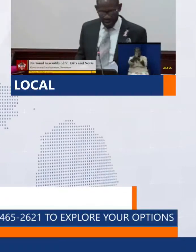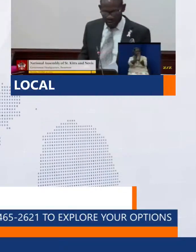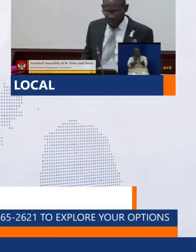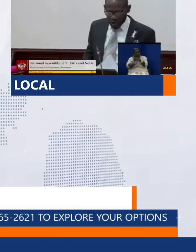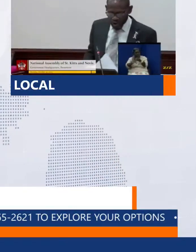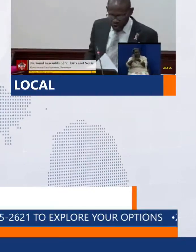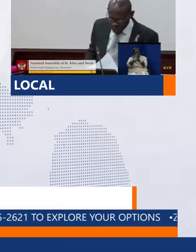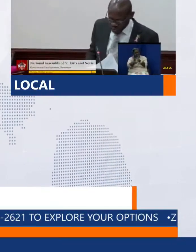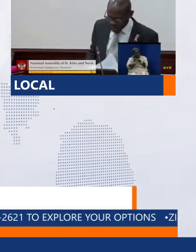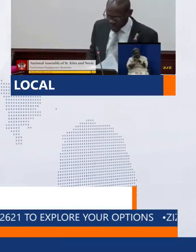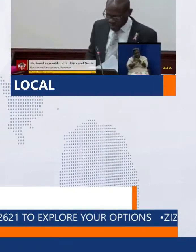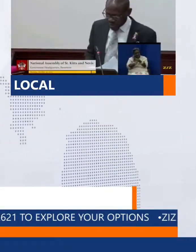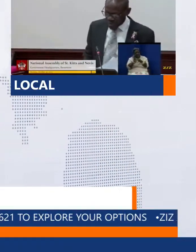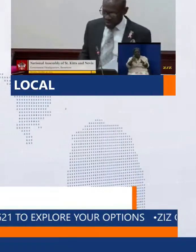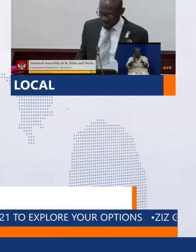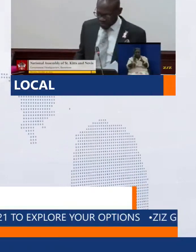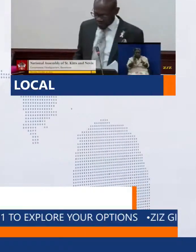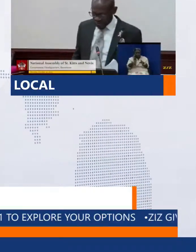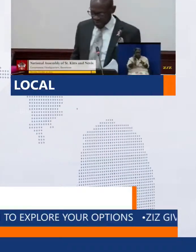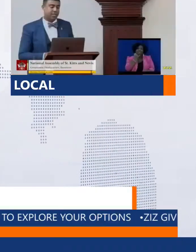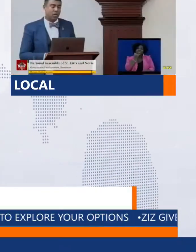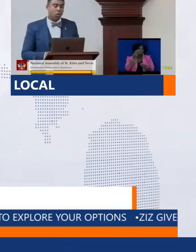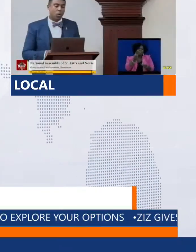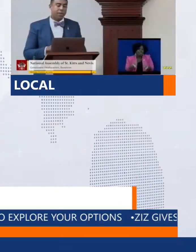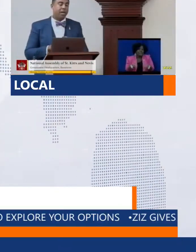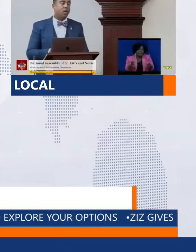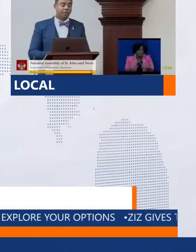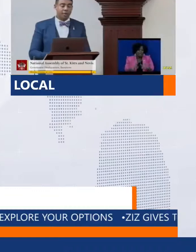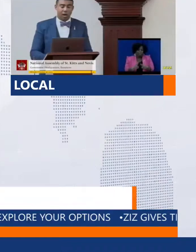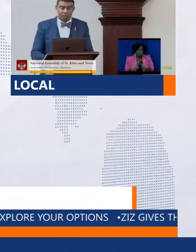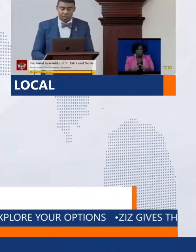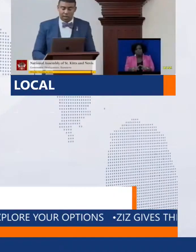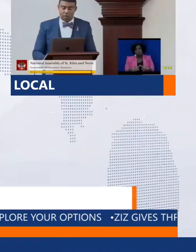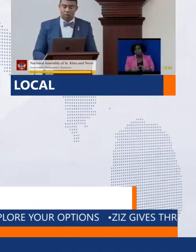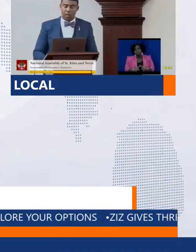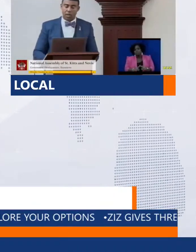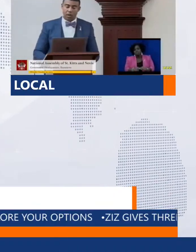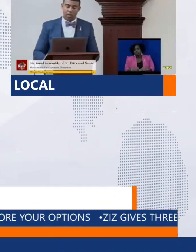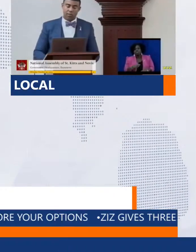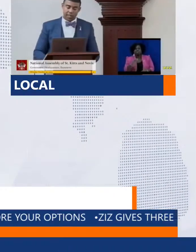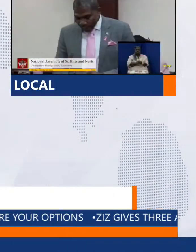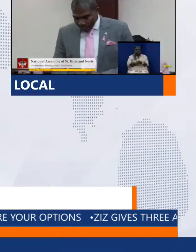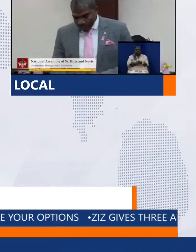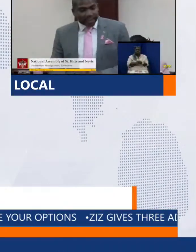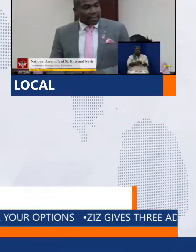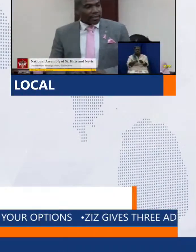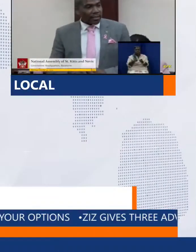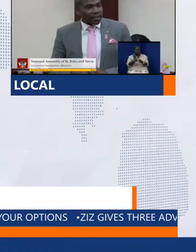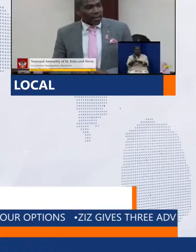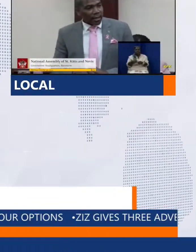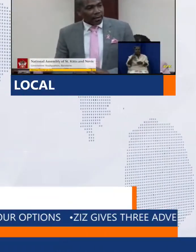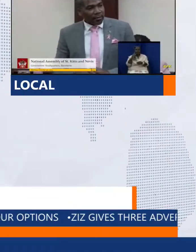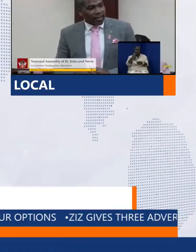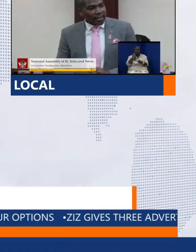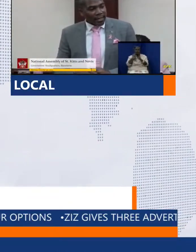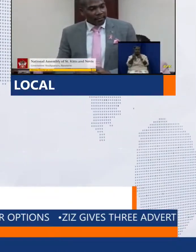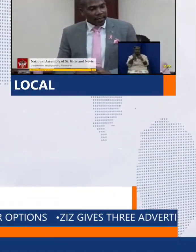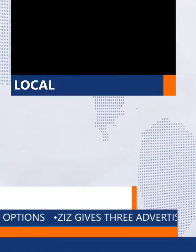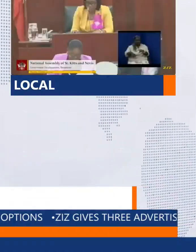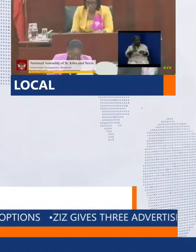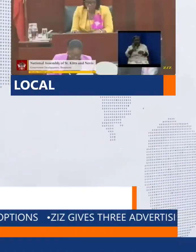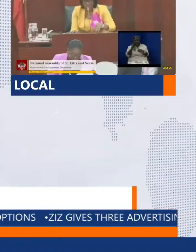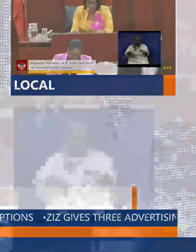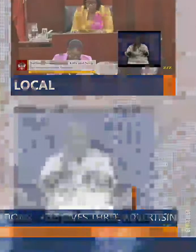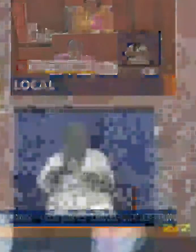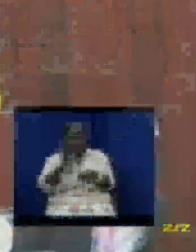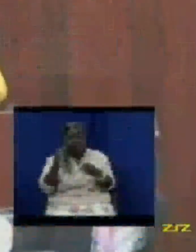stages when Budget on the Road visits their communities. Prime Minister Honorable Dr. Terence Drew said that similar to the budget conversations with